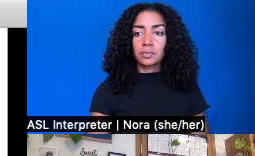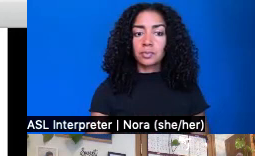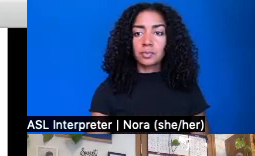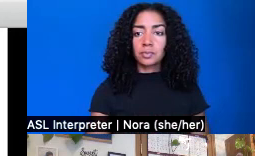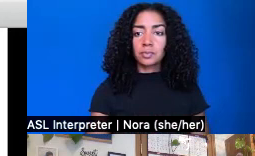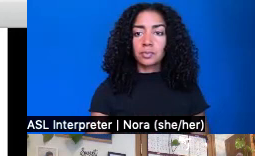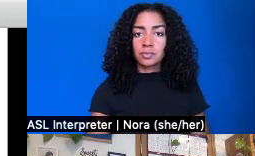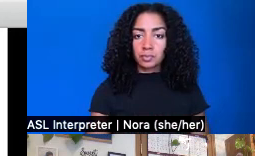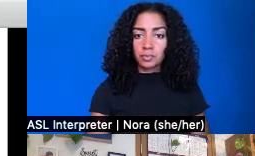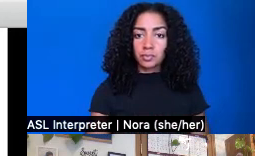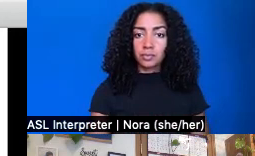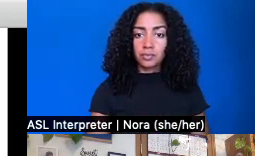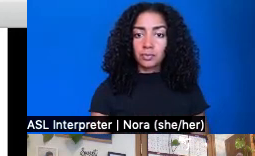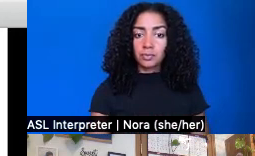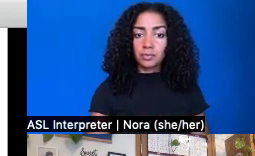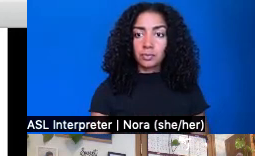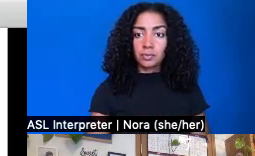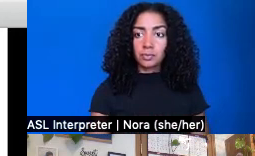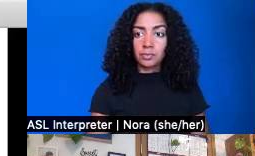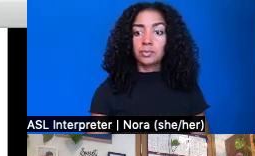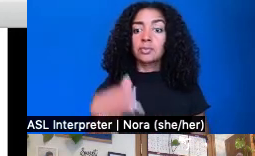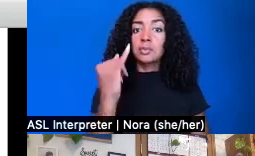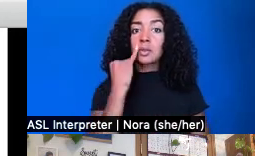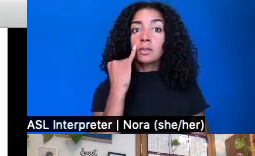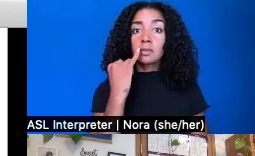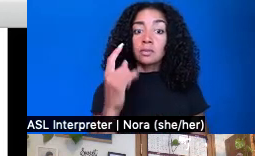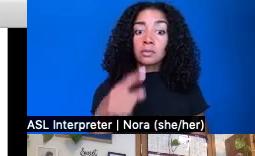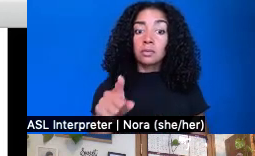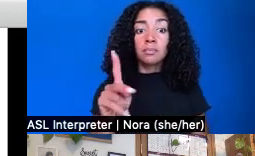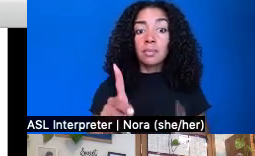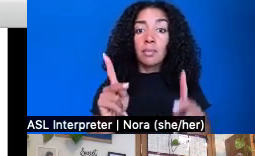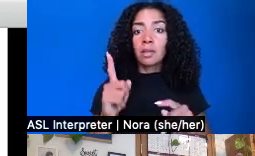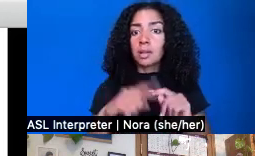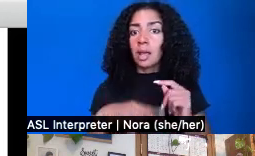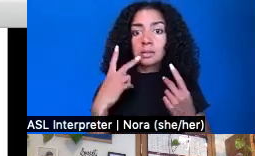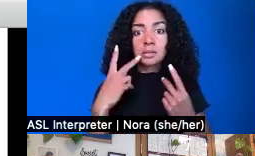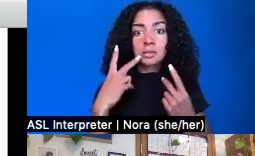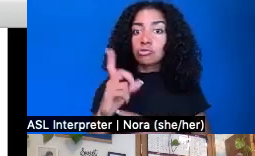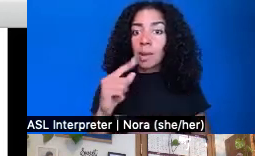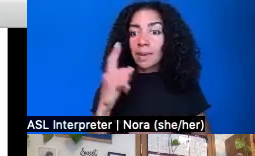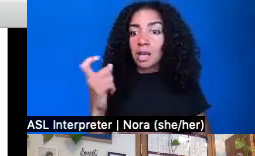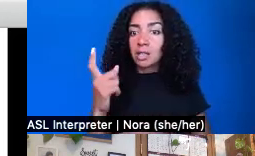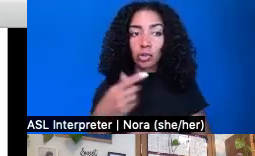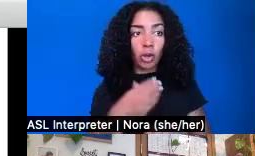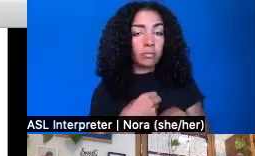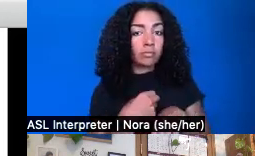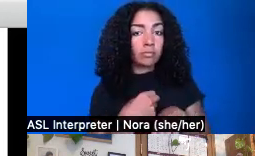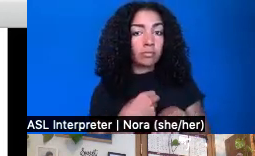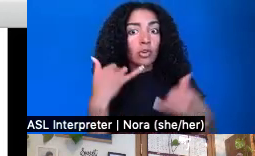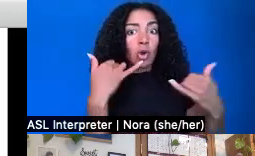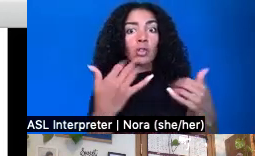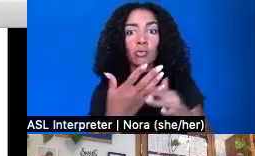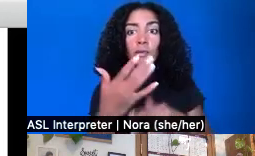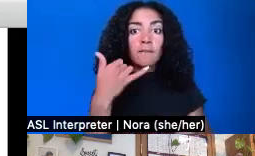If there's folks who cannot see the chat because they're calling in, you're welcome to jump on the microphone and tell us who